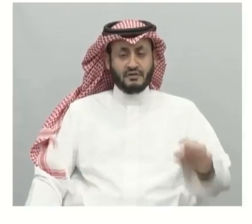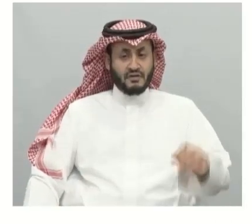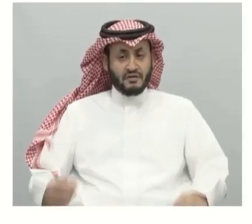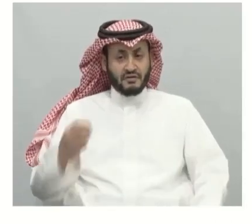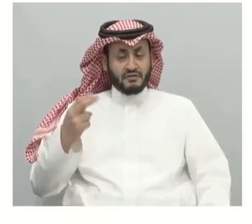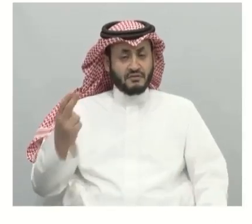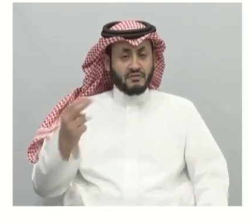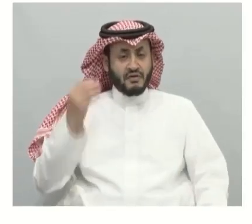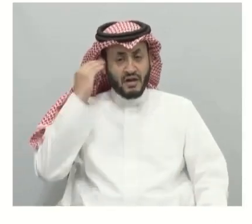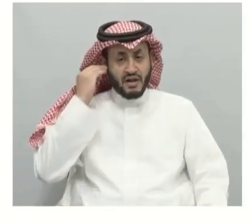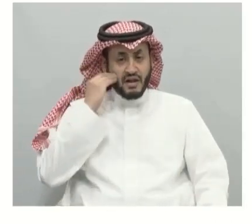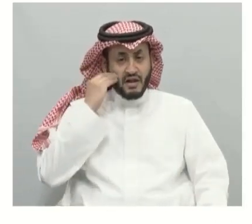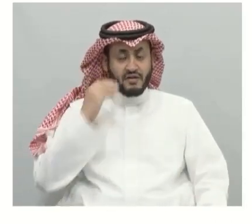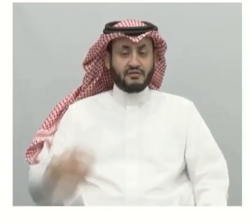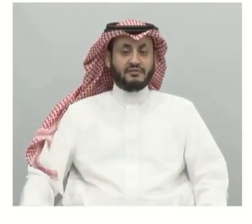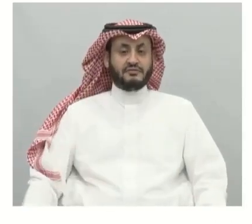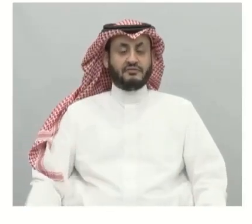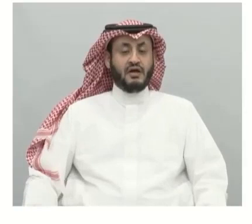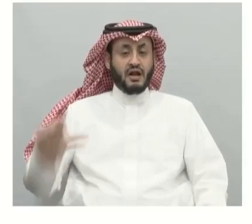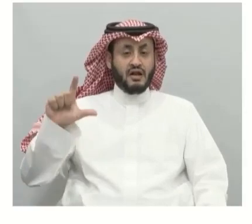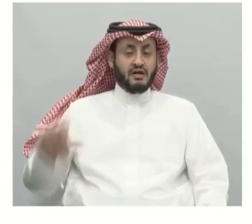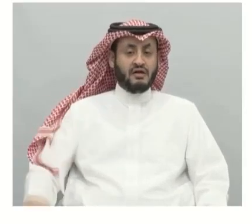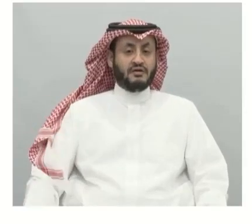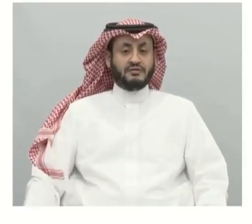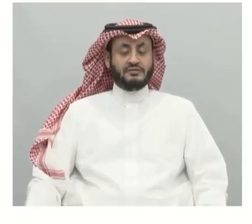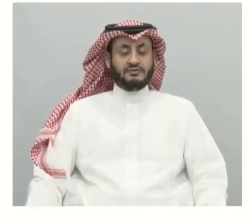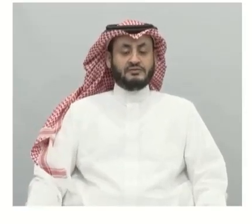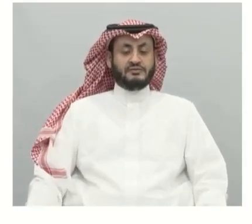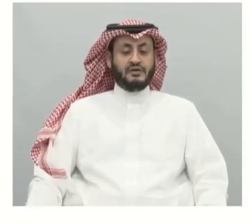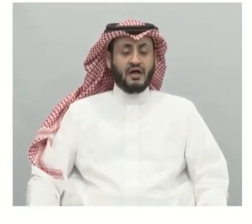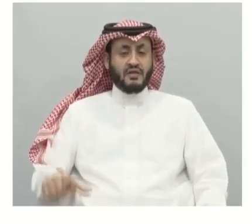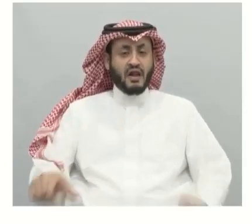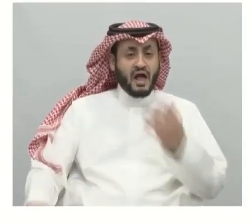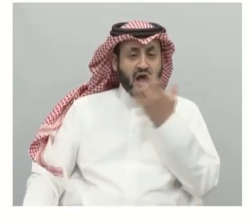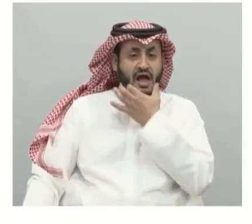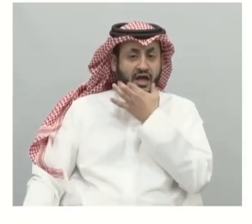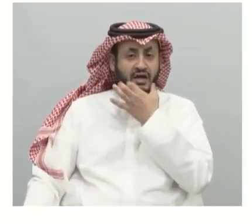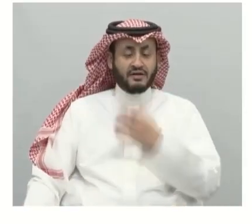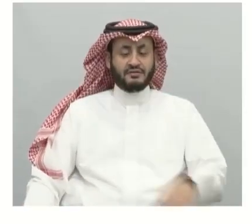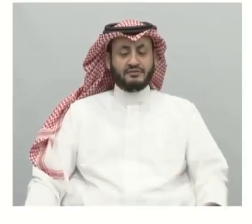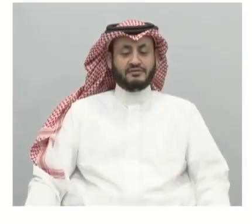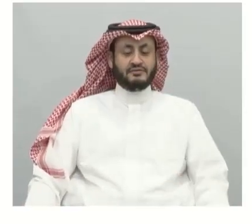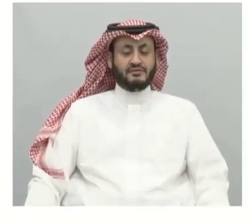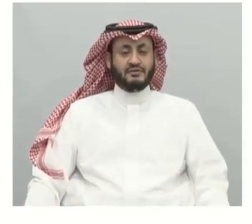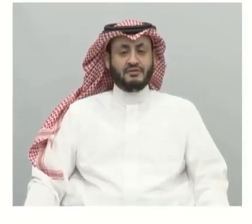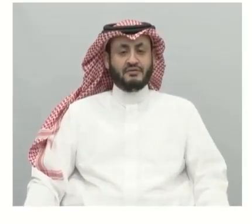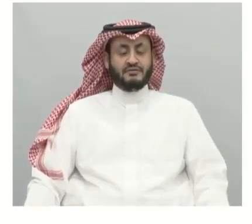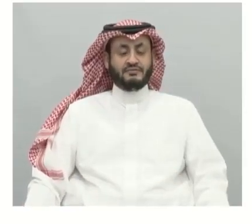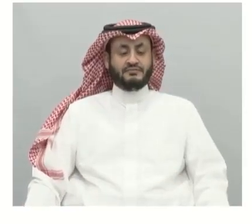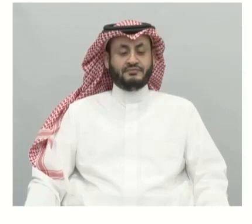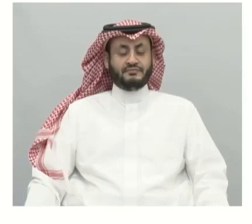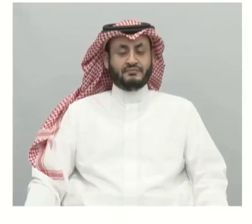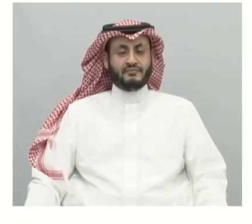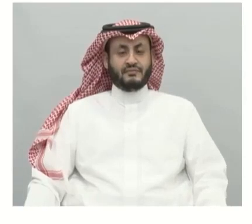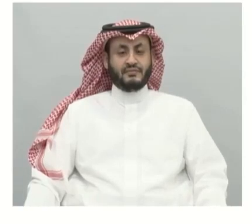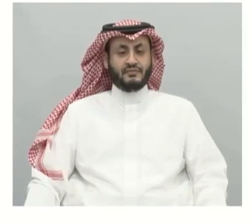English. Are you from London? No, we aren't. Actually, we're from Liverpool. Welcome to